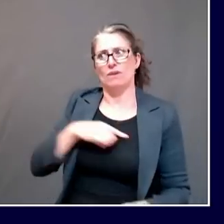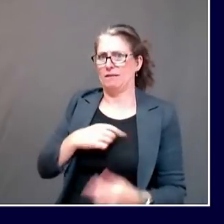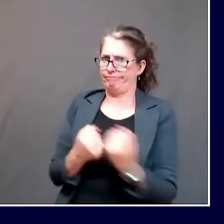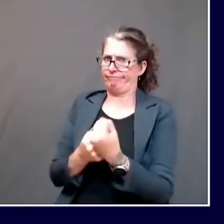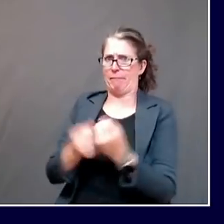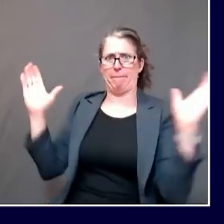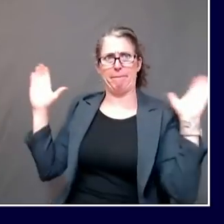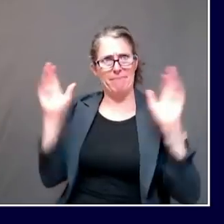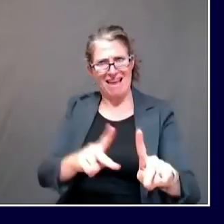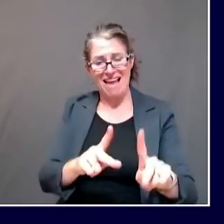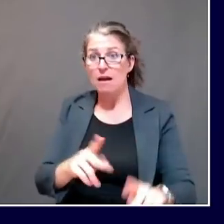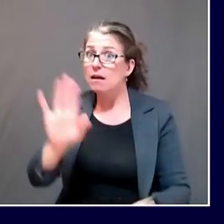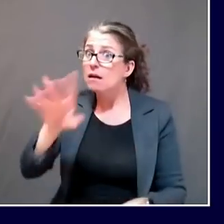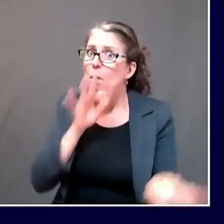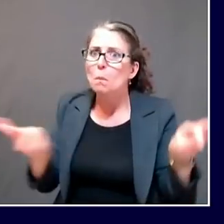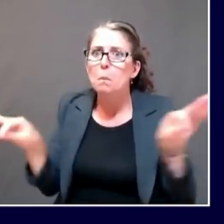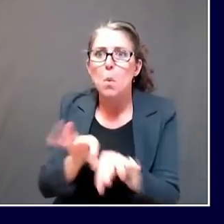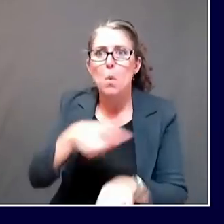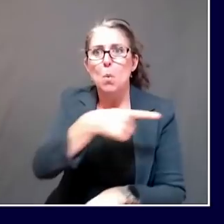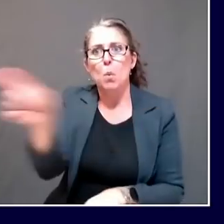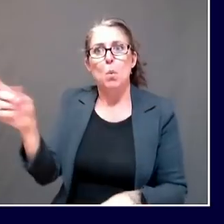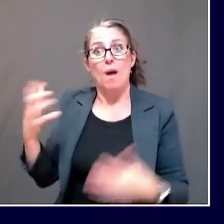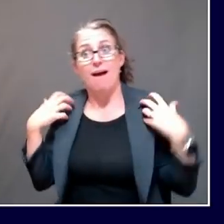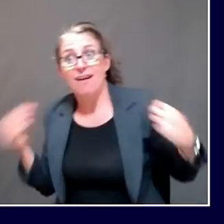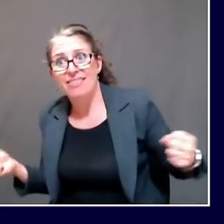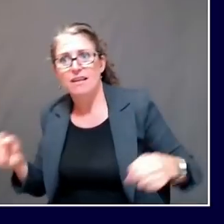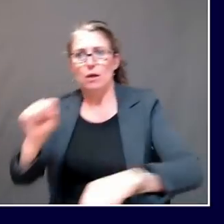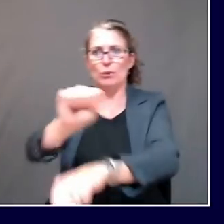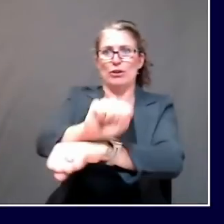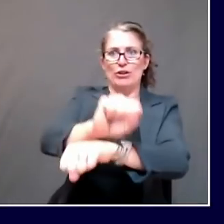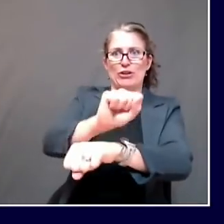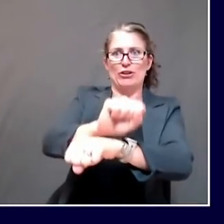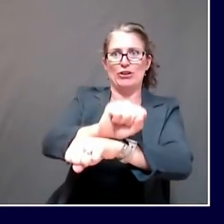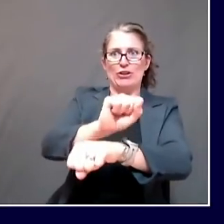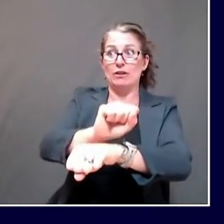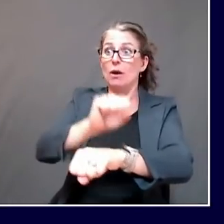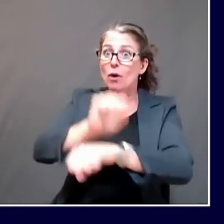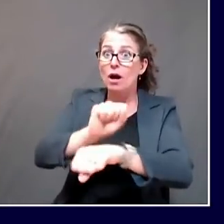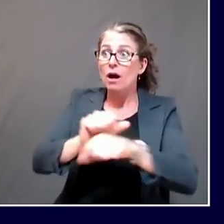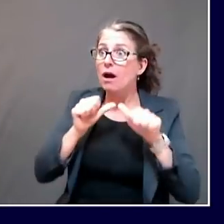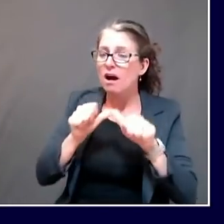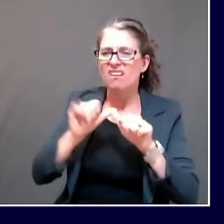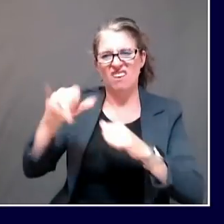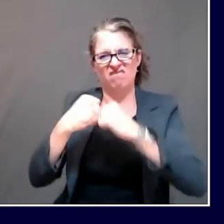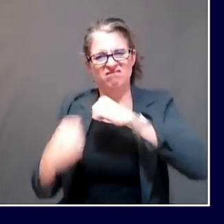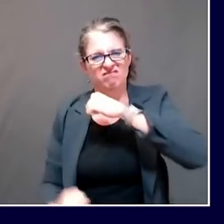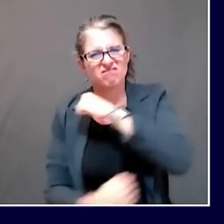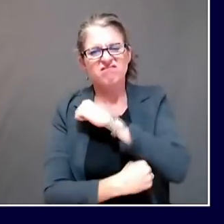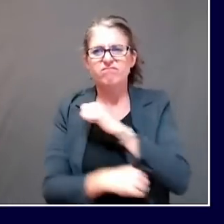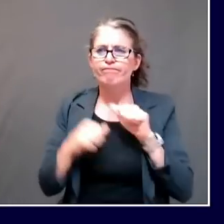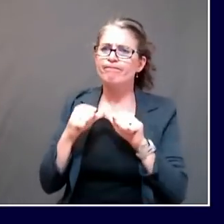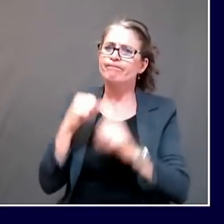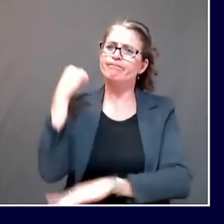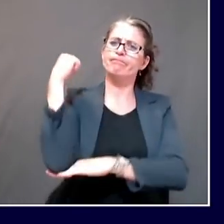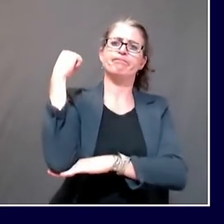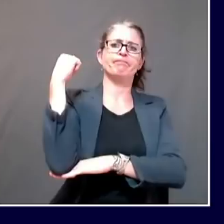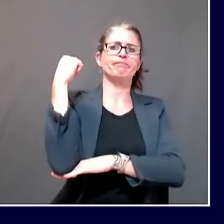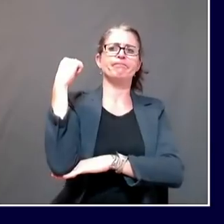businesses advertising for jobs right now all over the state of Maine, public health jobs, retail jobs, manufacturing